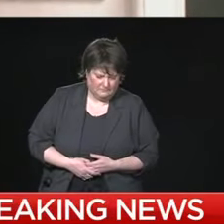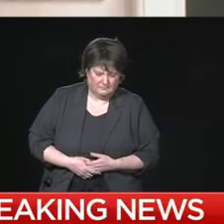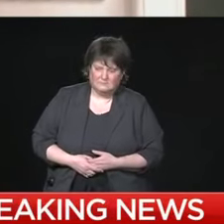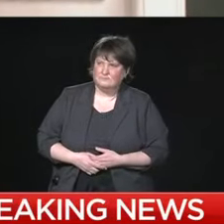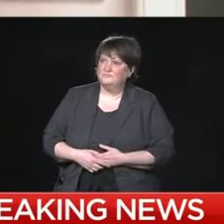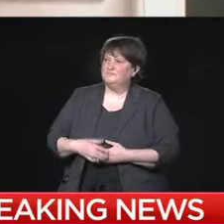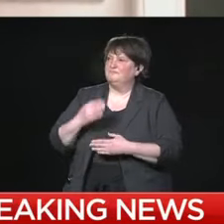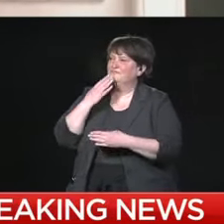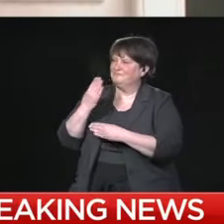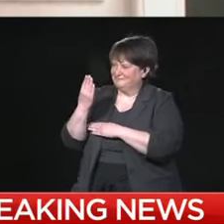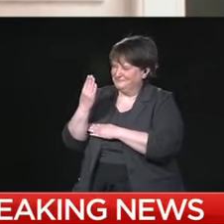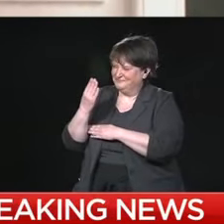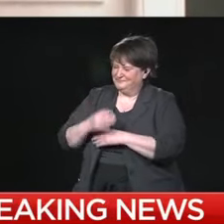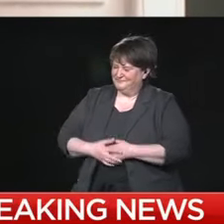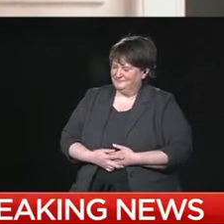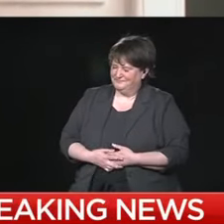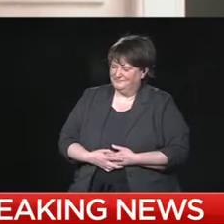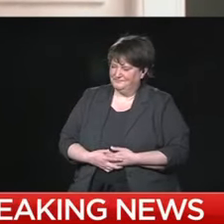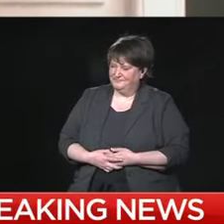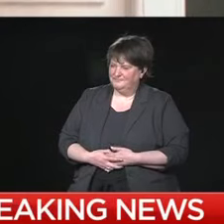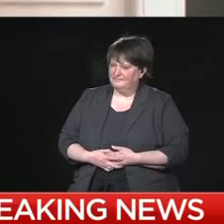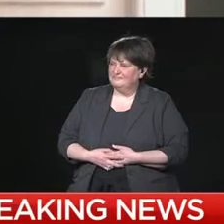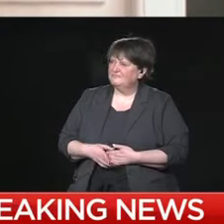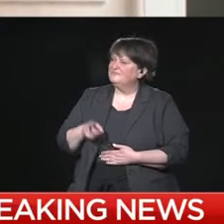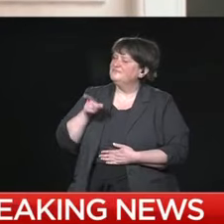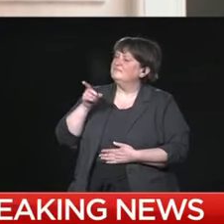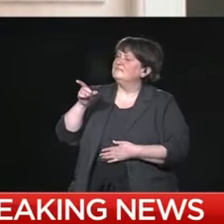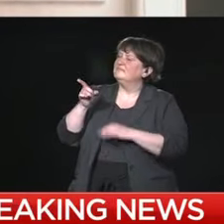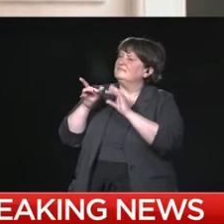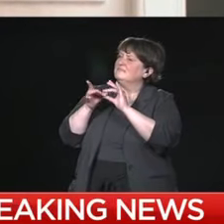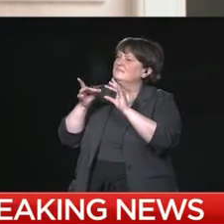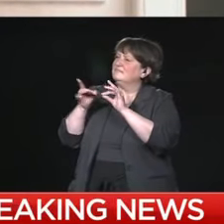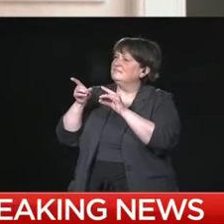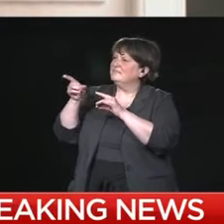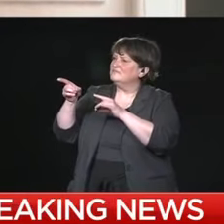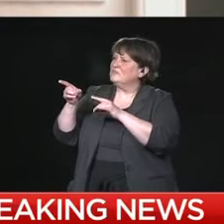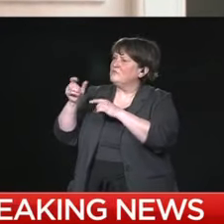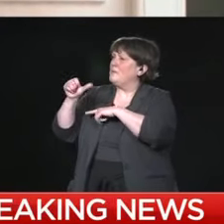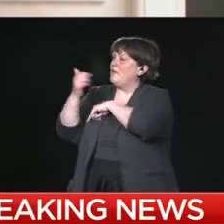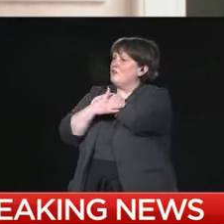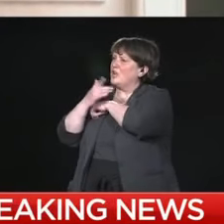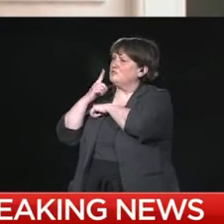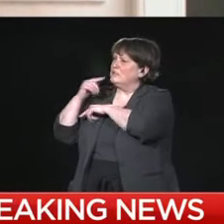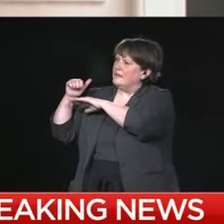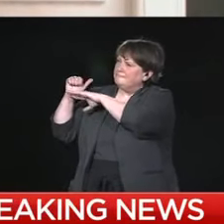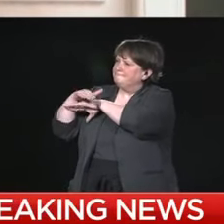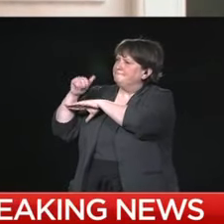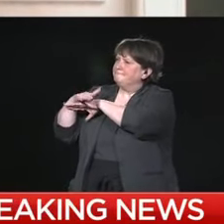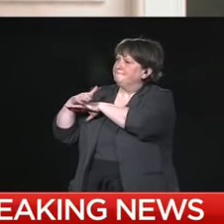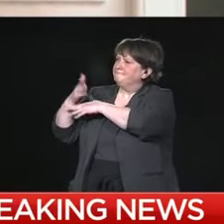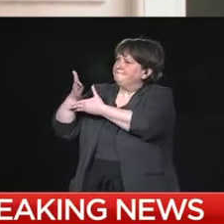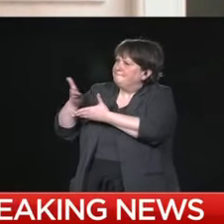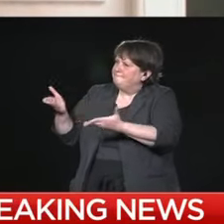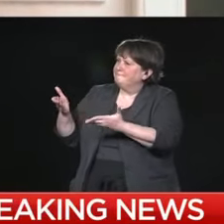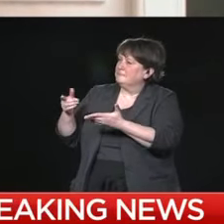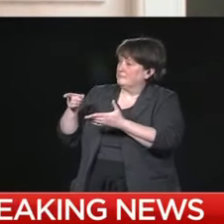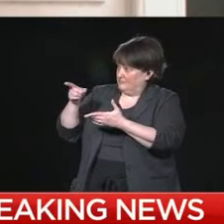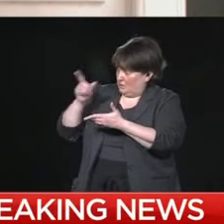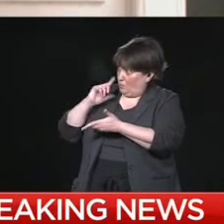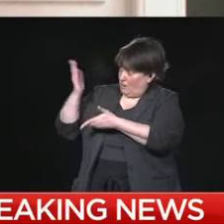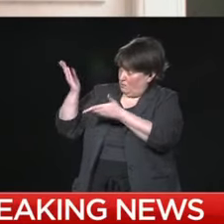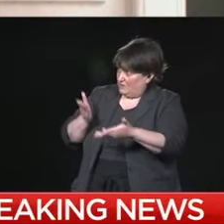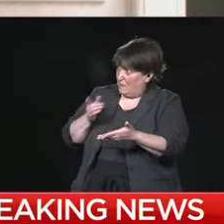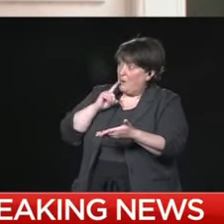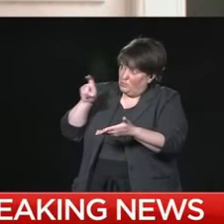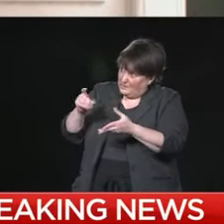Good morning, Prime Minister. You talked about shipments coming in the coming days and the fact that more will be